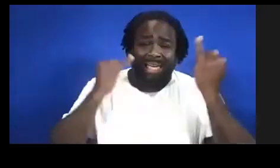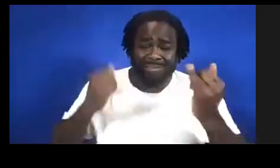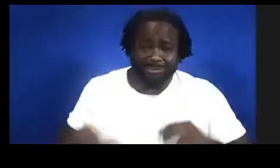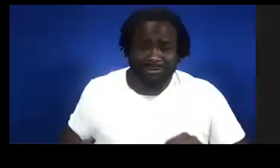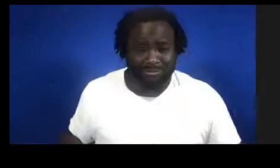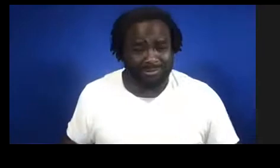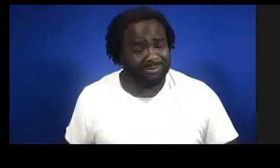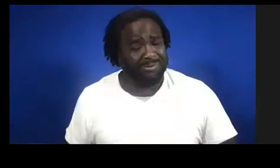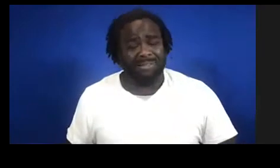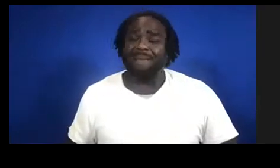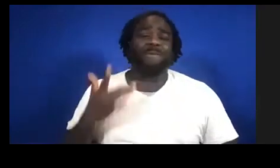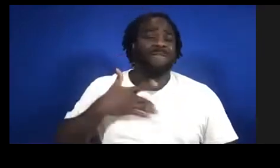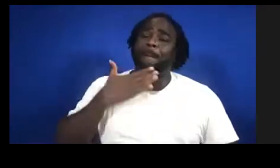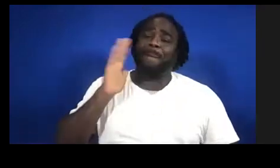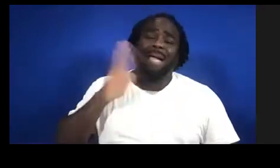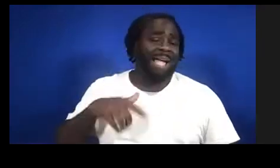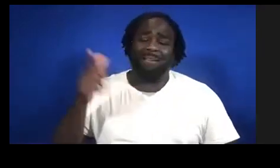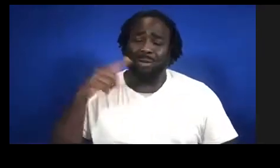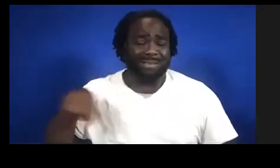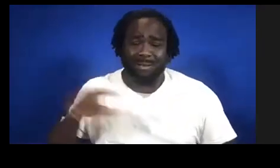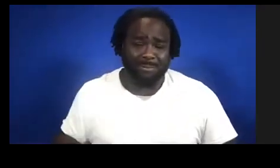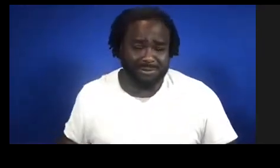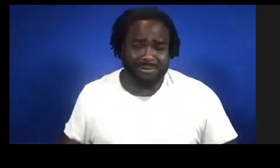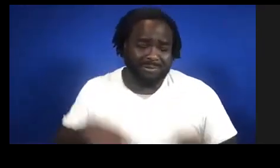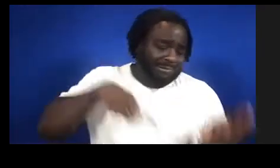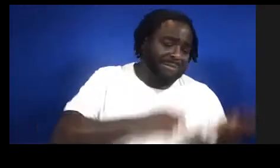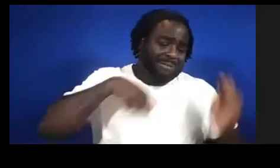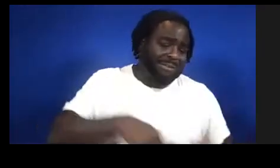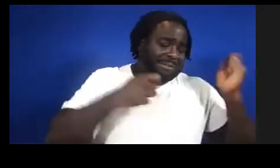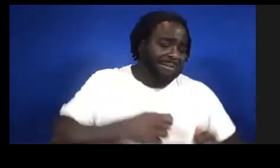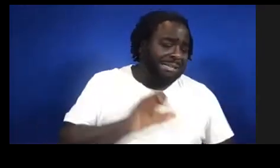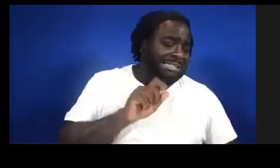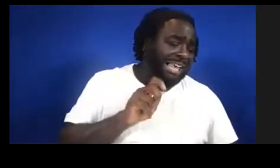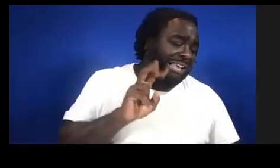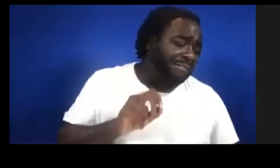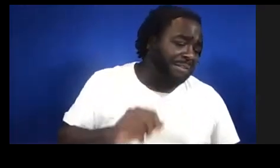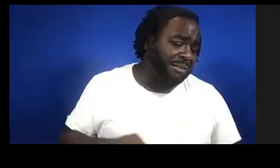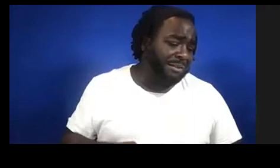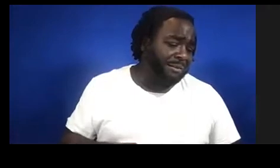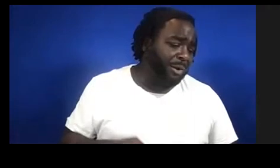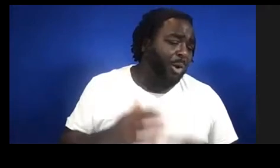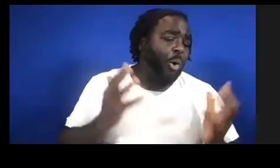Apple may be running out of some ideas. I don't know. I feel bad for him.